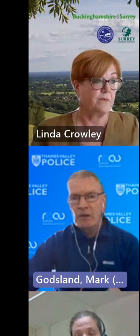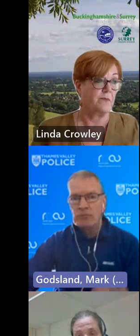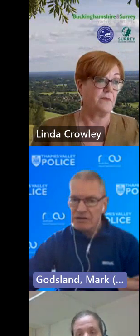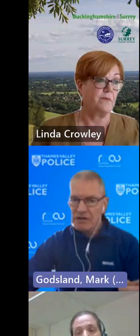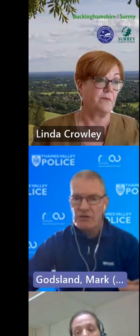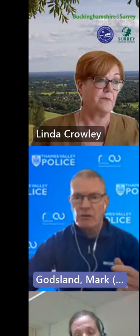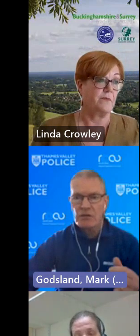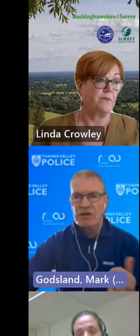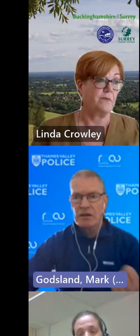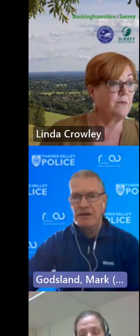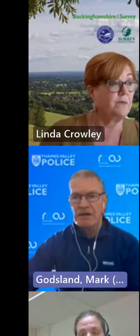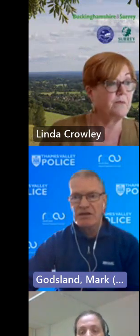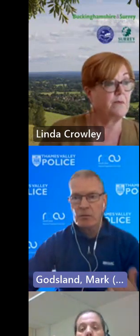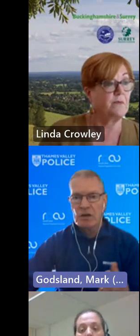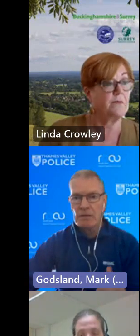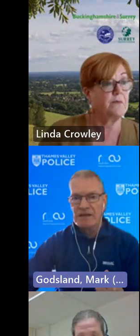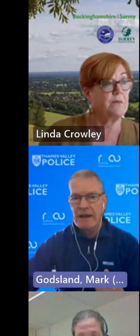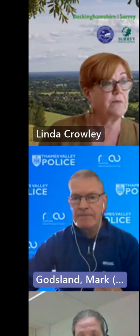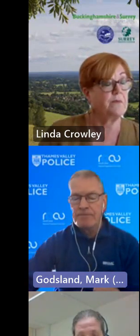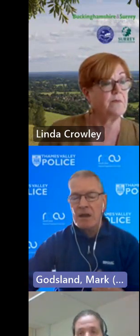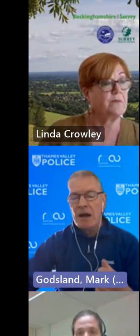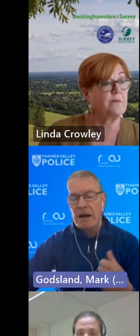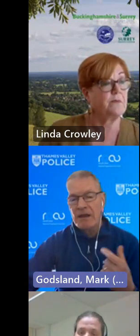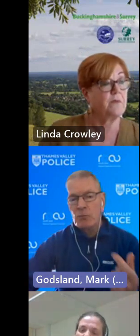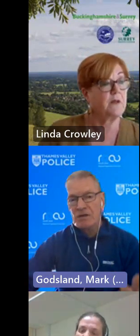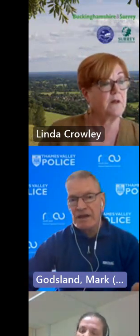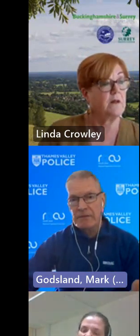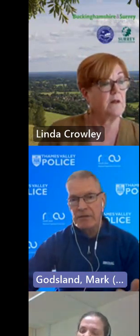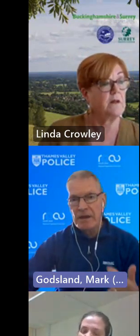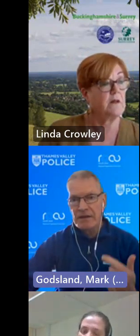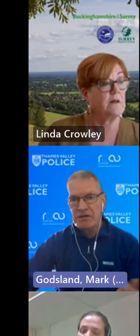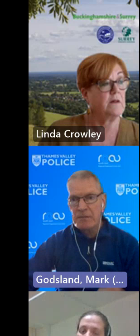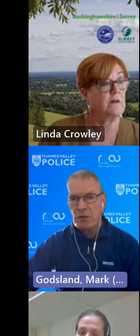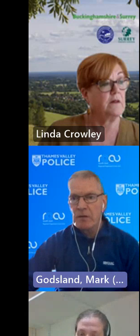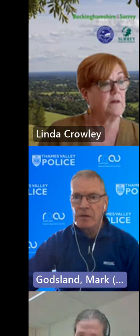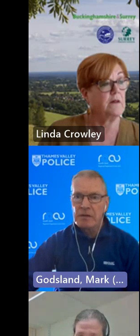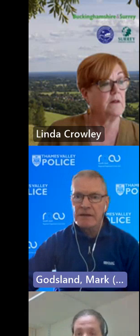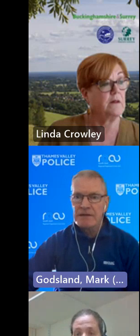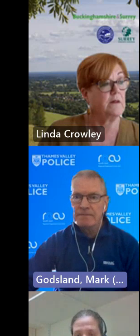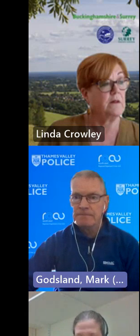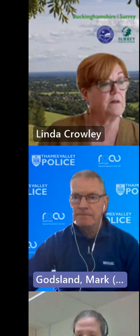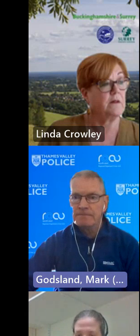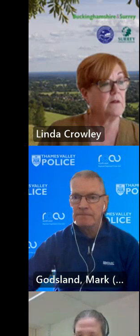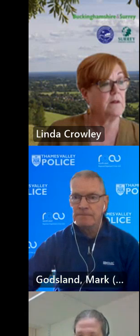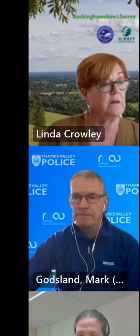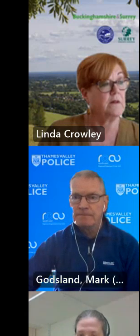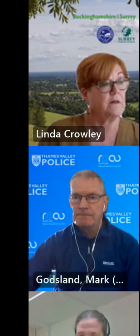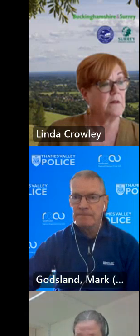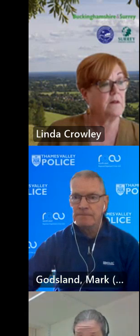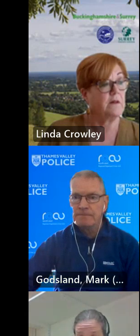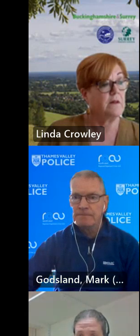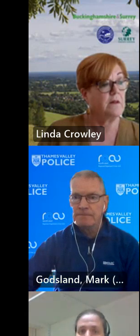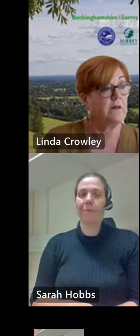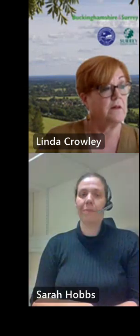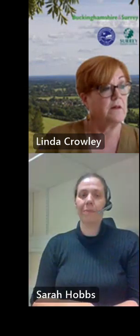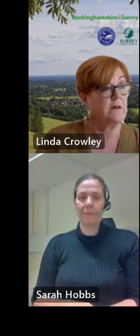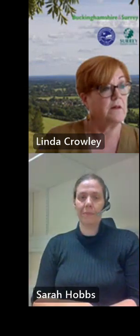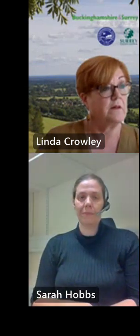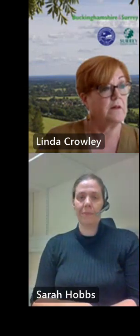off now. Sarah's obviously going to be signing what I'm saying, and then we'll take it from there. So just bear with me a minute, please.